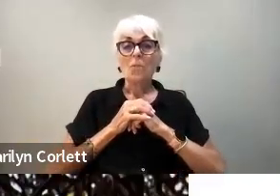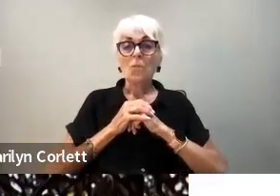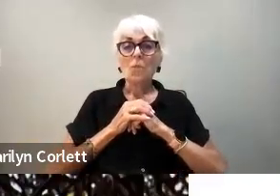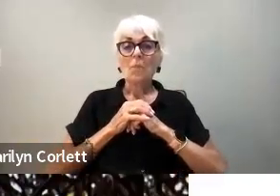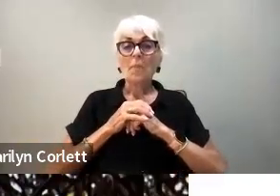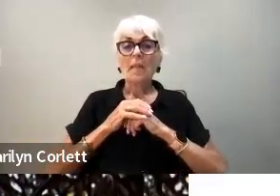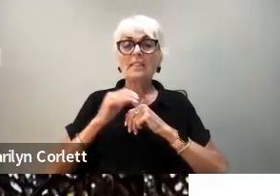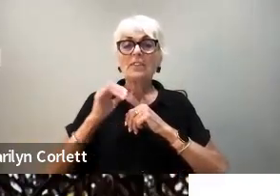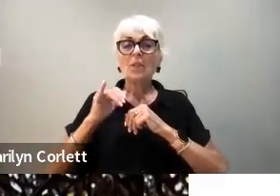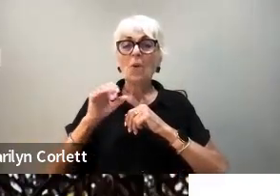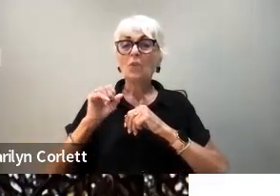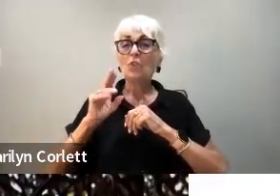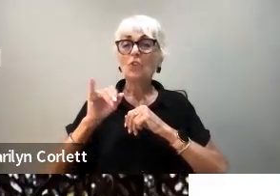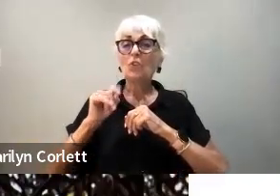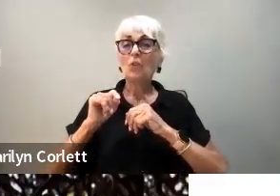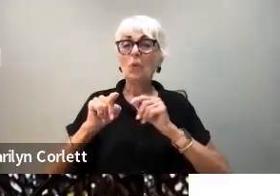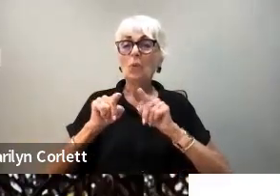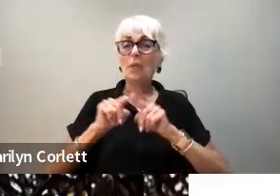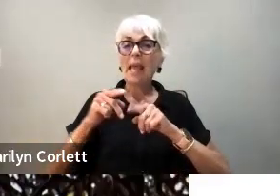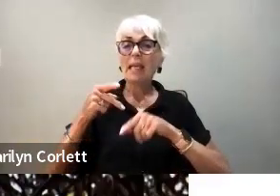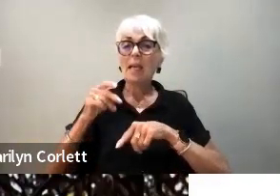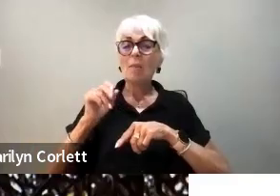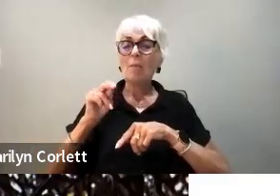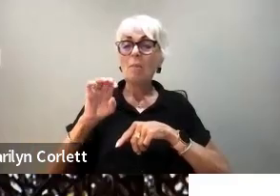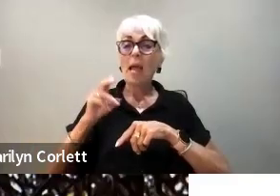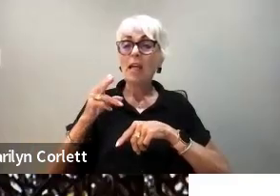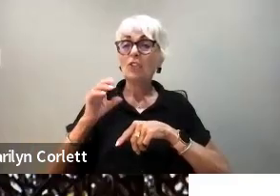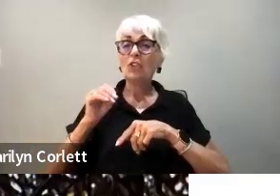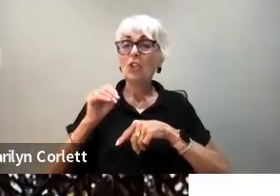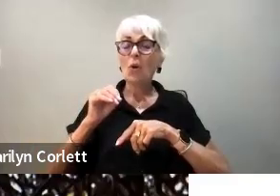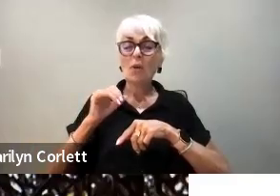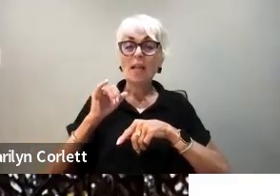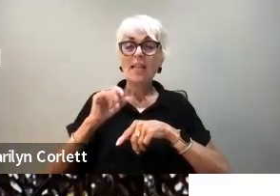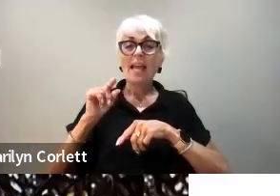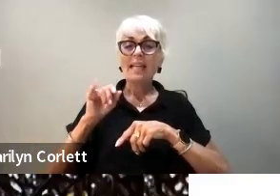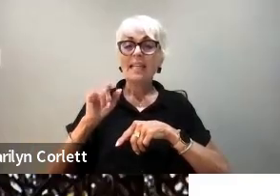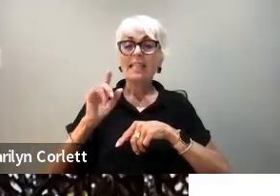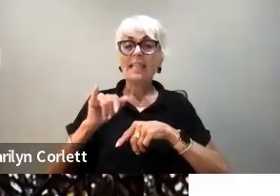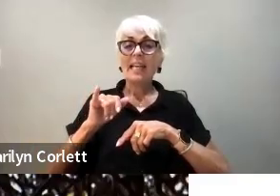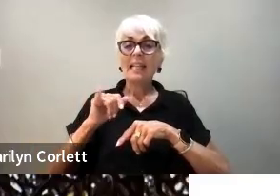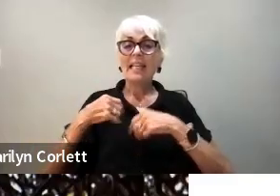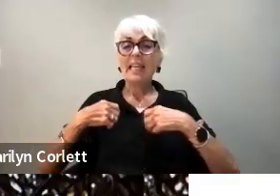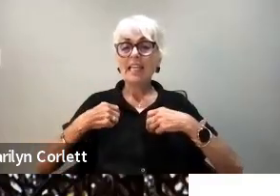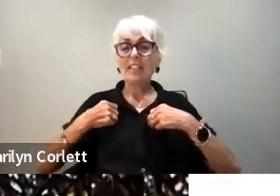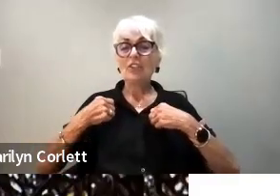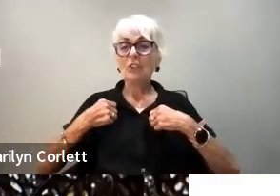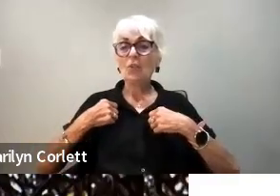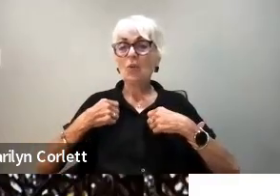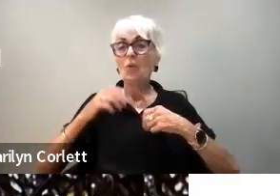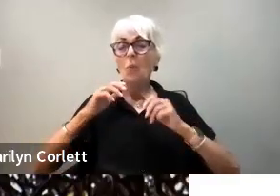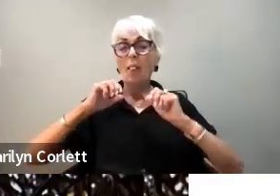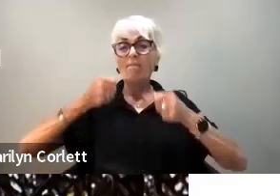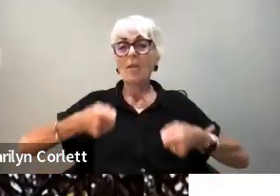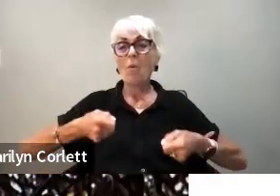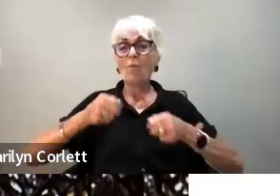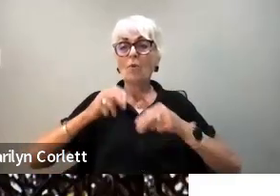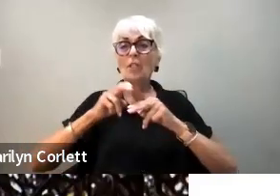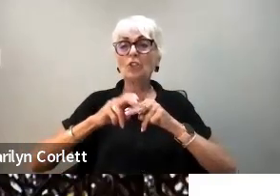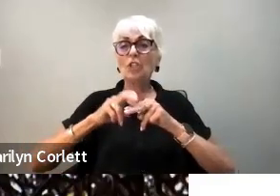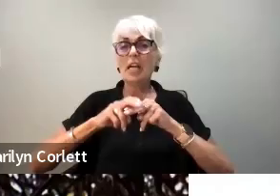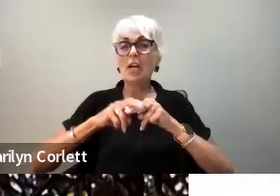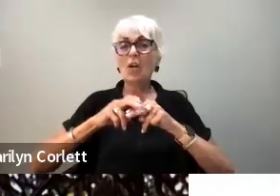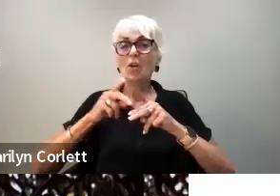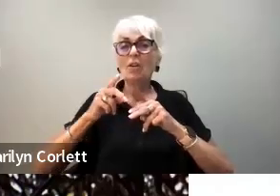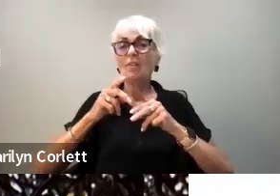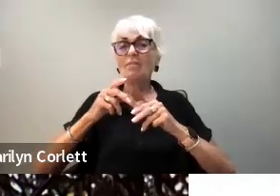So rather than putting on pants and a jacket separate, this ghillie suit will fit over your chair. It's easy